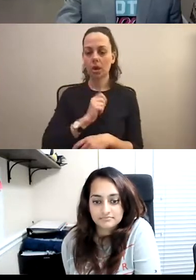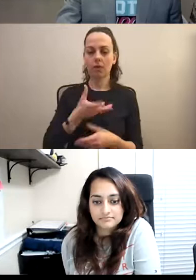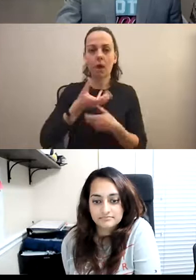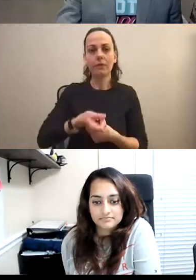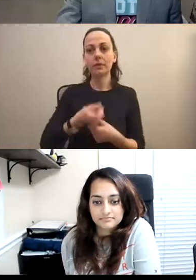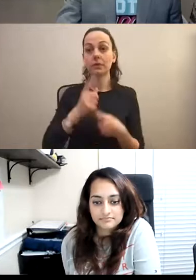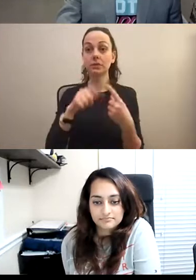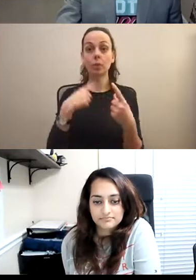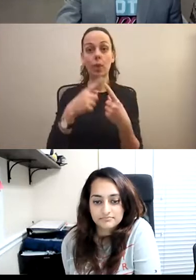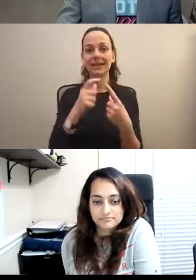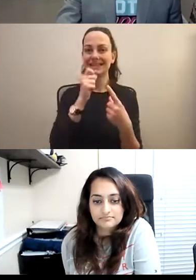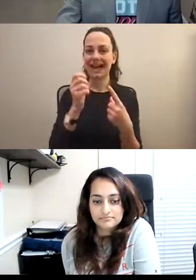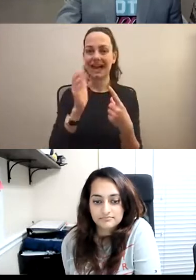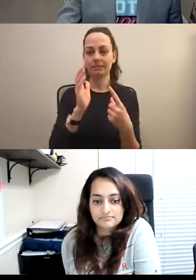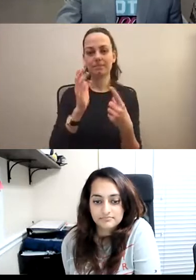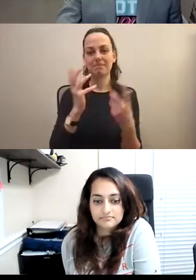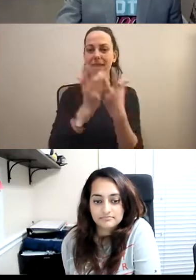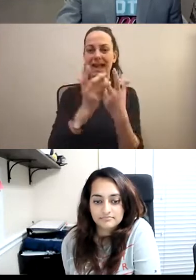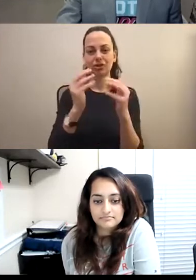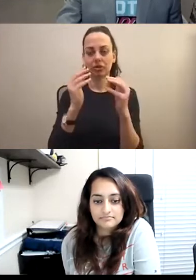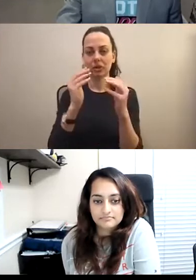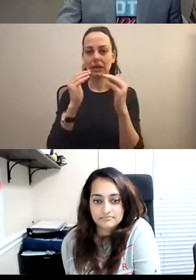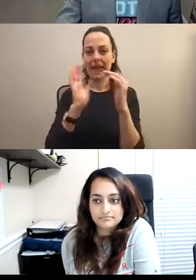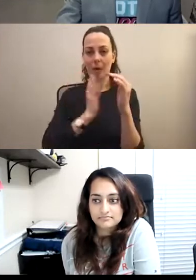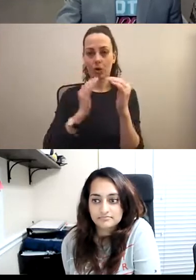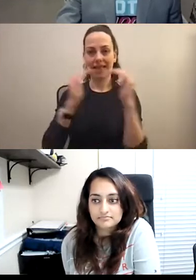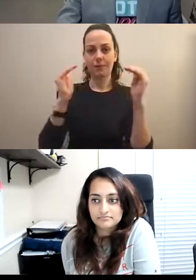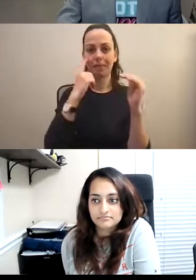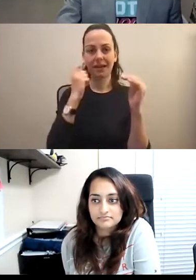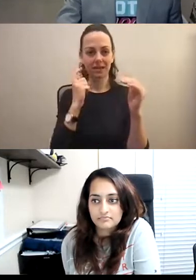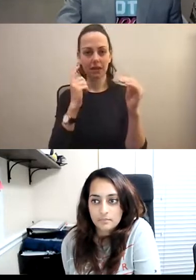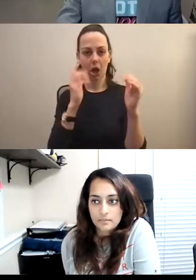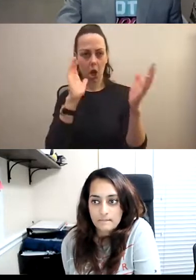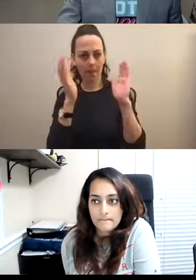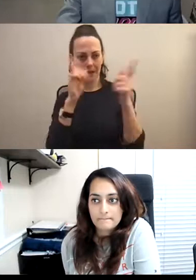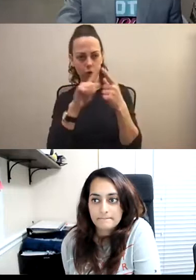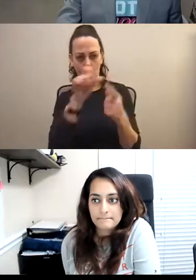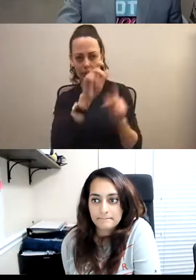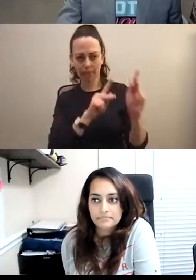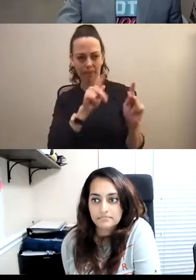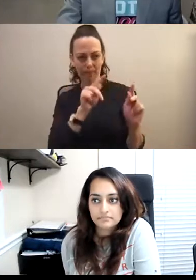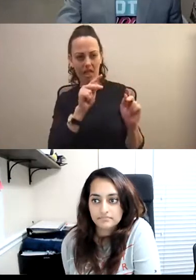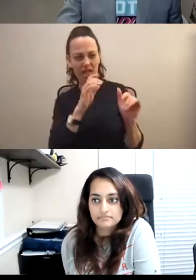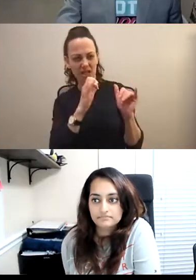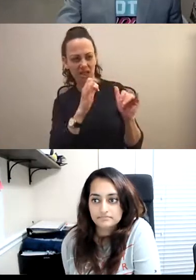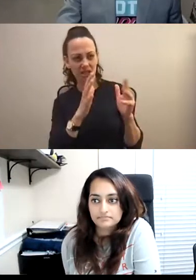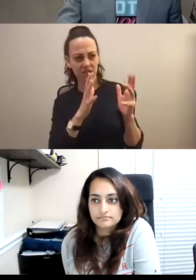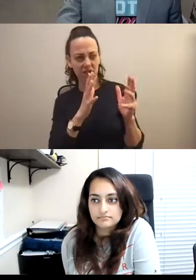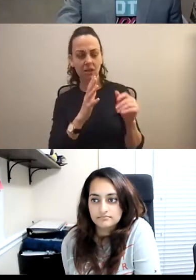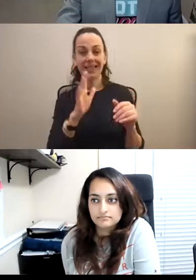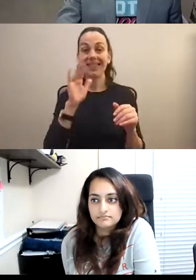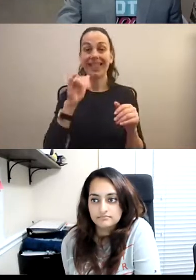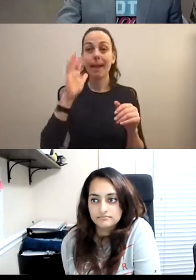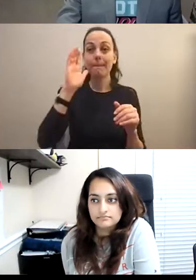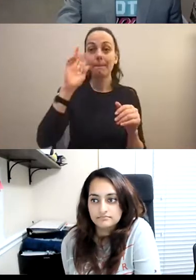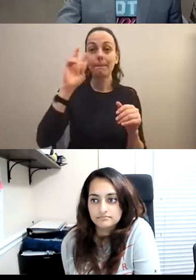it's not at the level we would like it to be, is because we're comparing it to somebody else. And a lot of times the perception of who